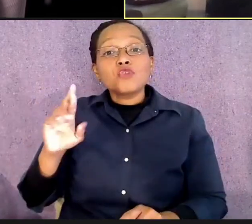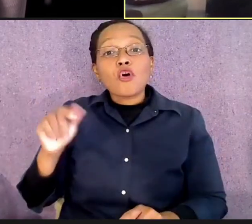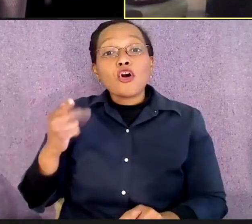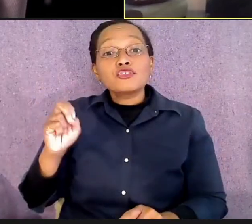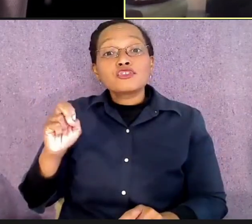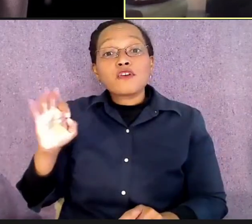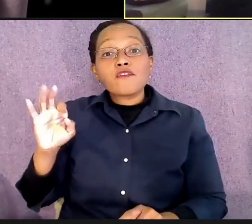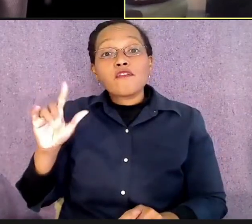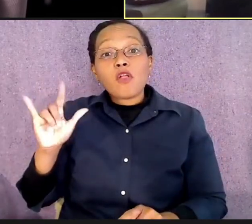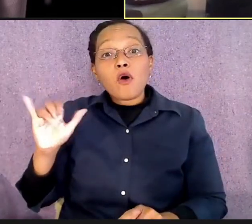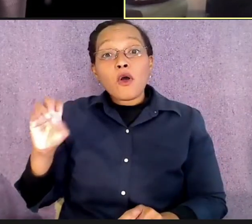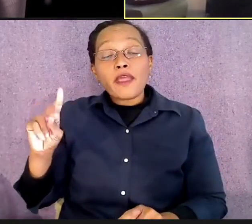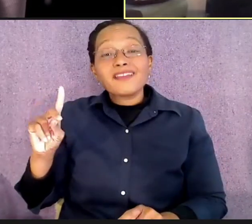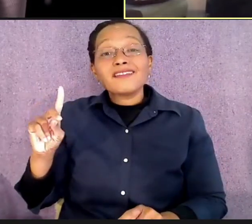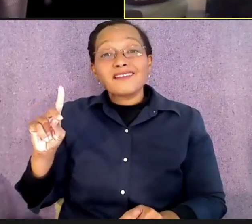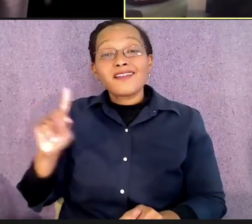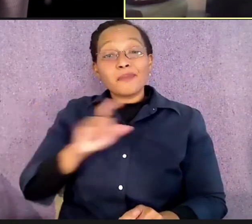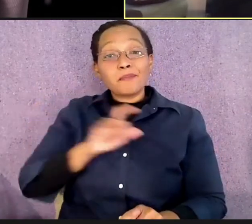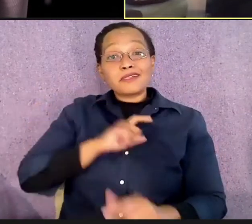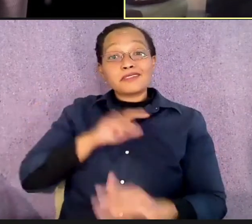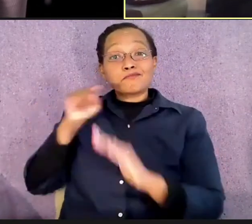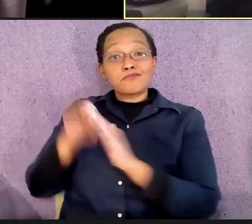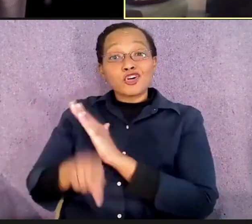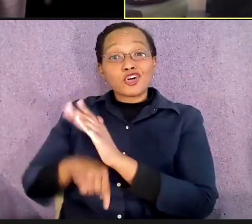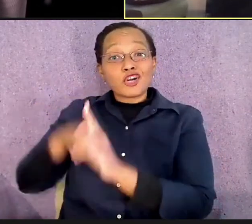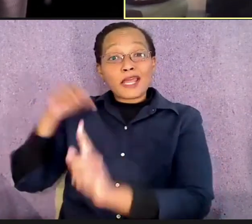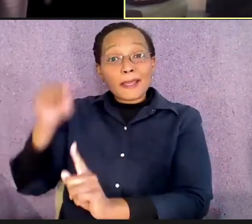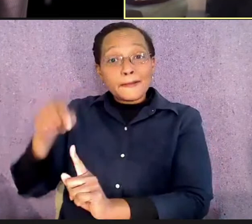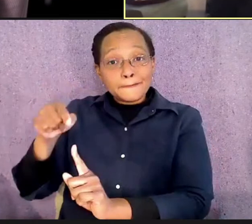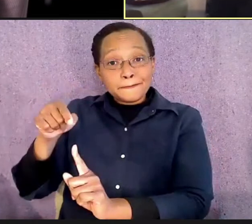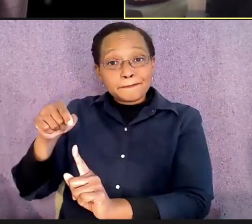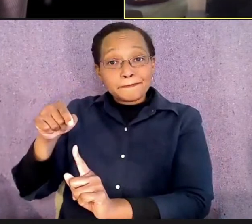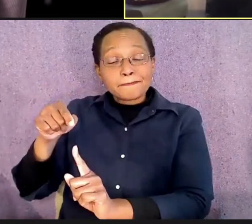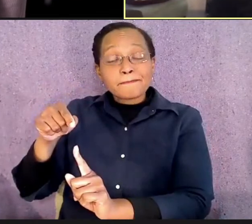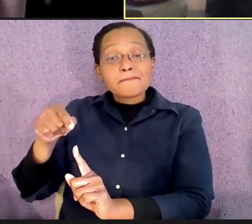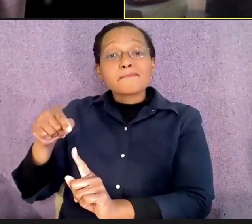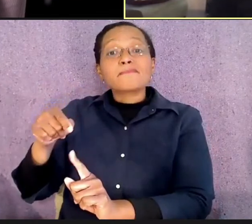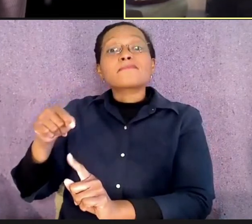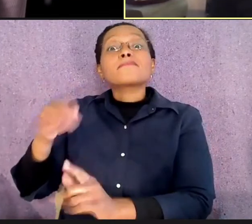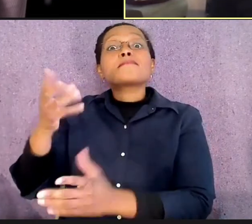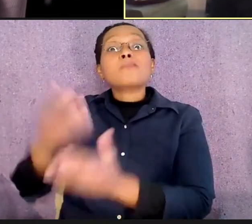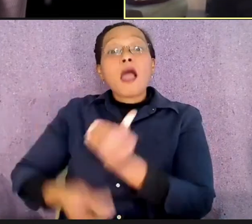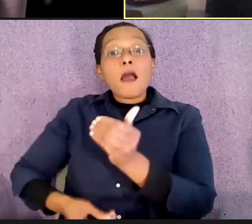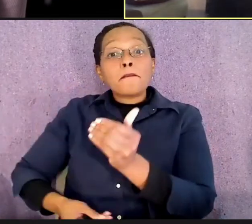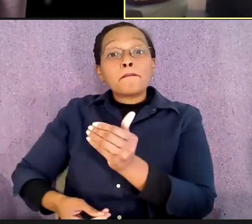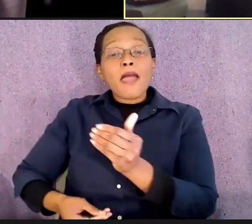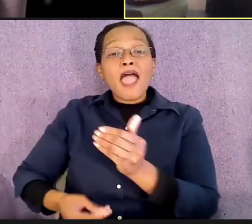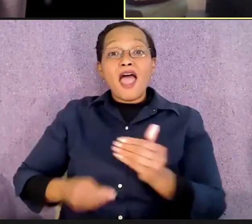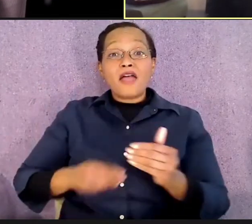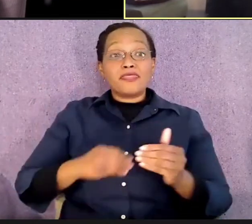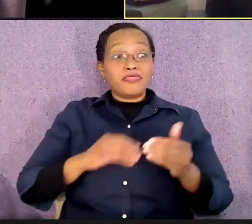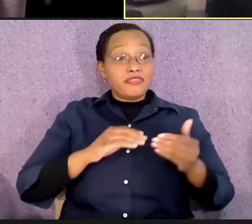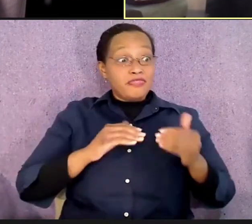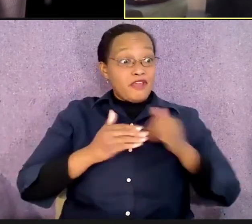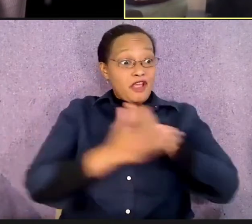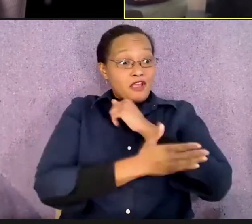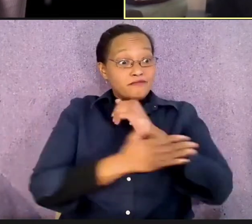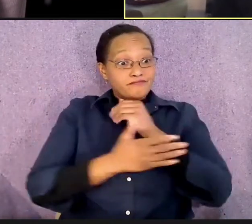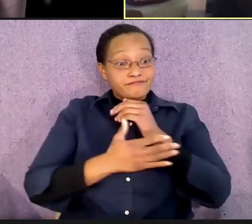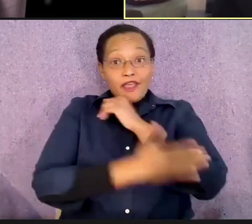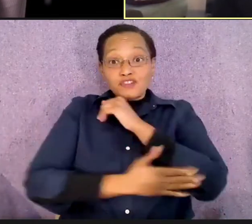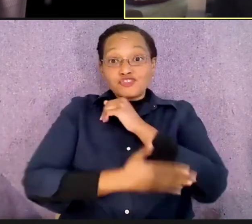in Minneapolis. And then the country in many parts rose up and the world rose up against